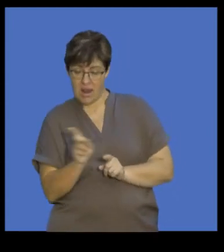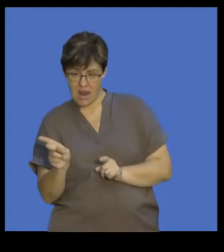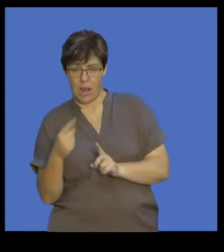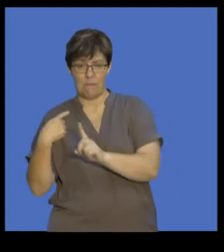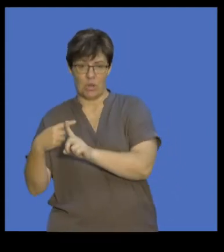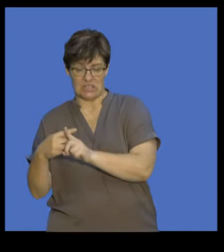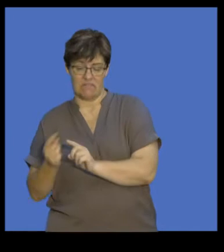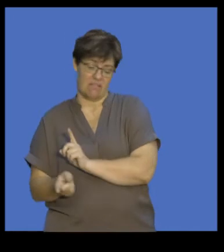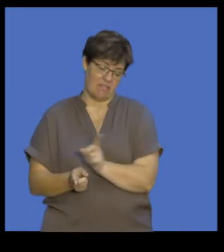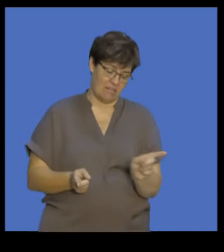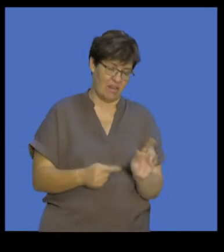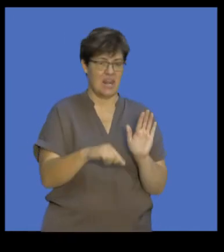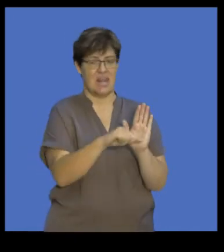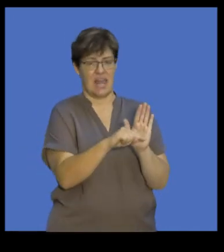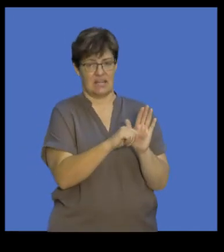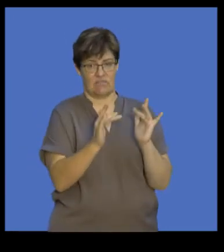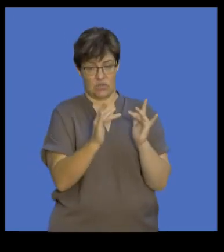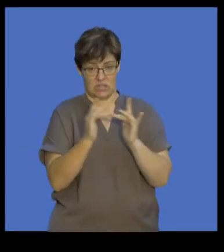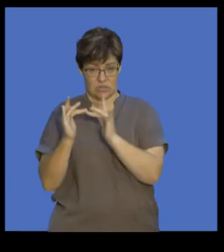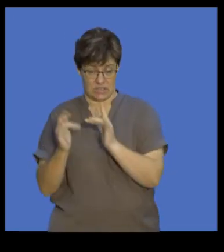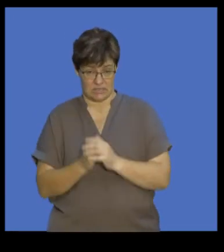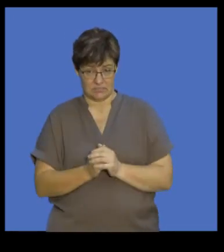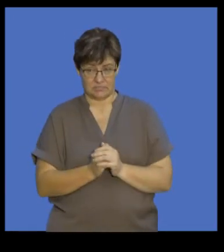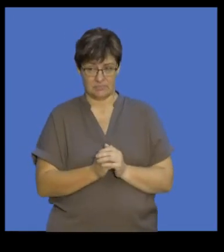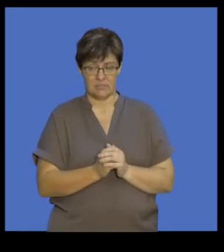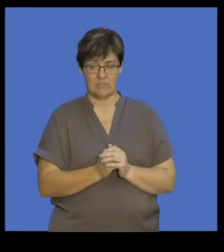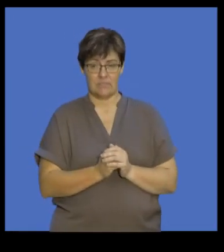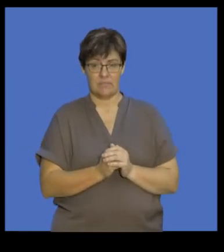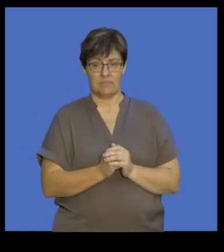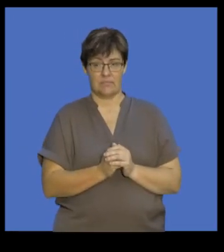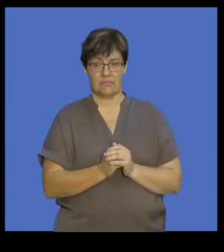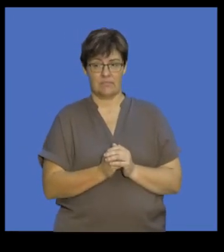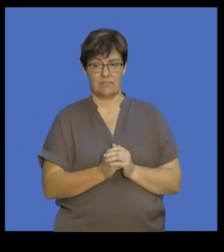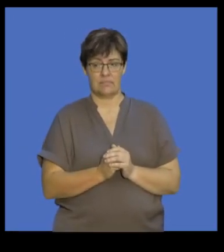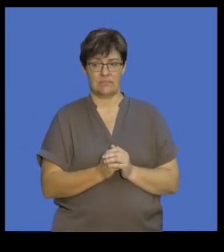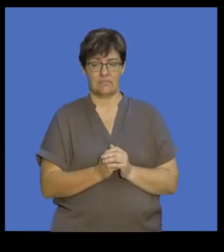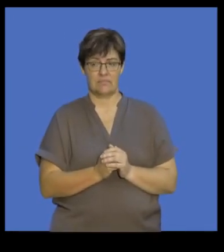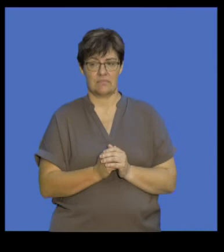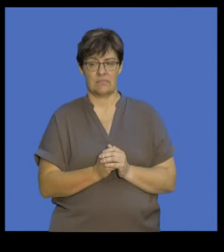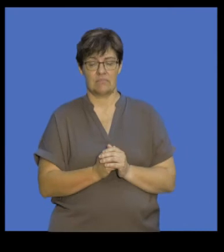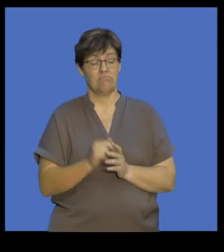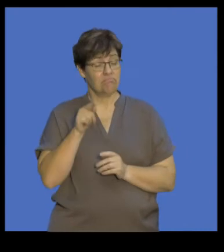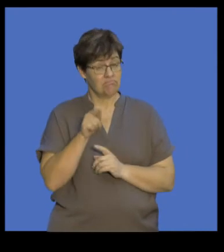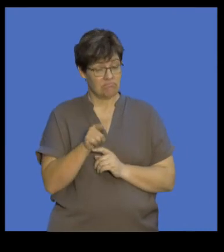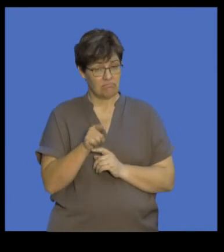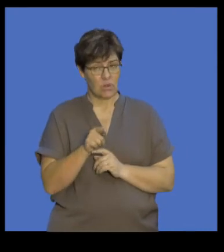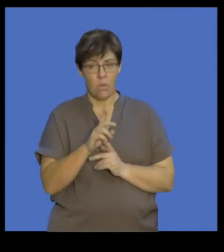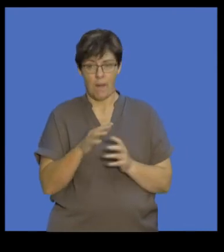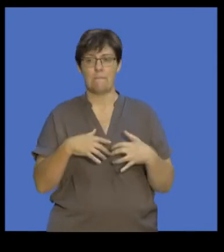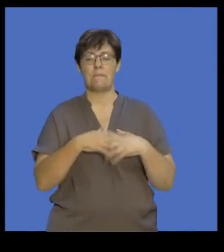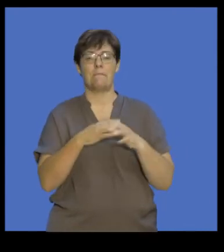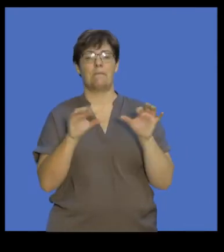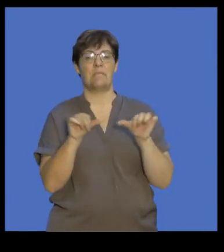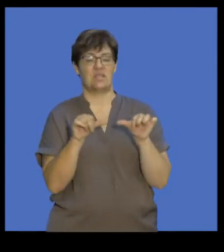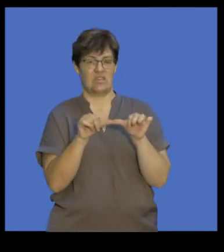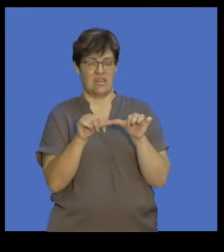to the positive, the other end is connected to the negative terminal, right? Okay, so we have managed to